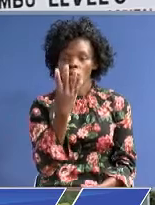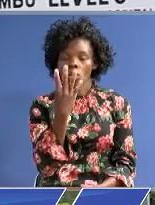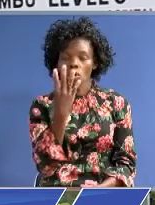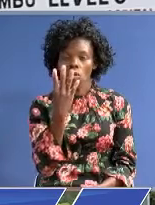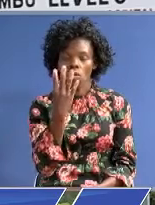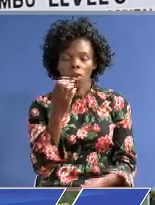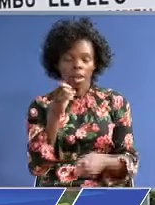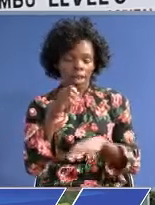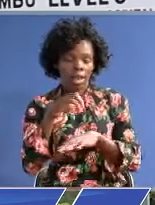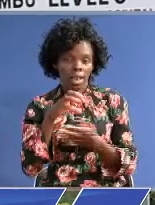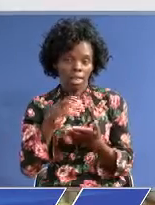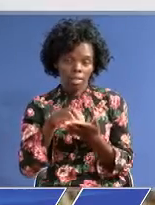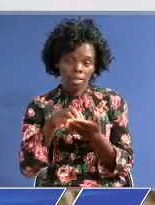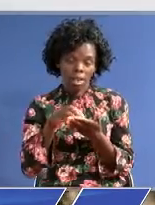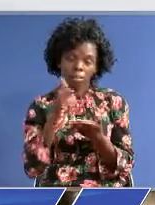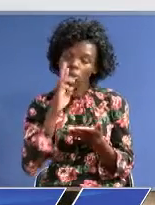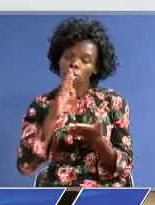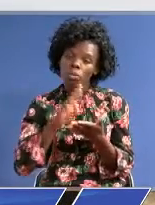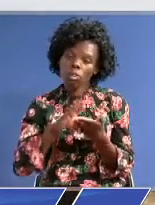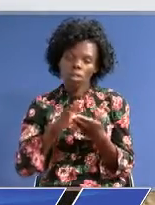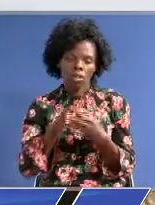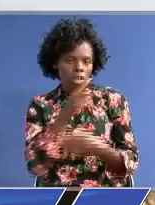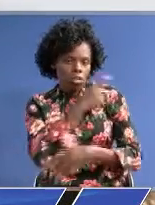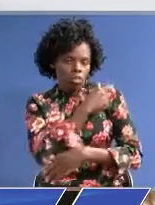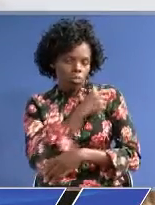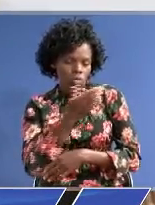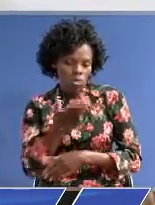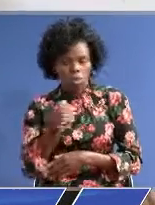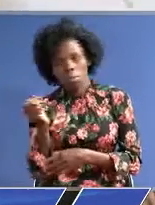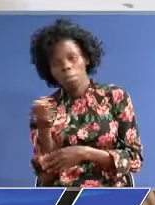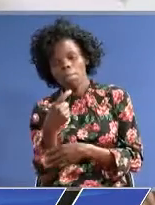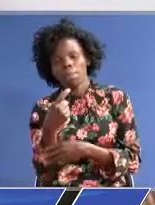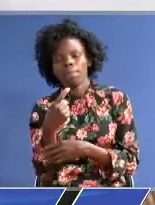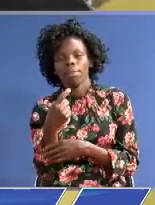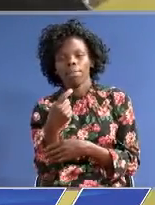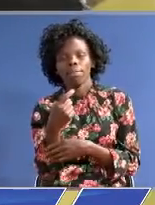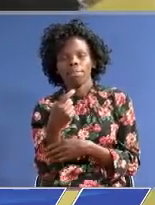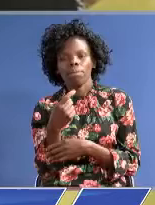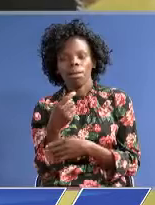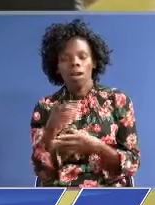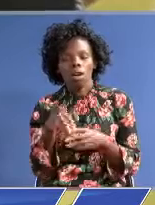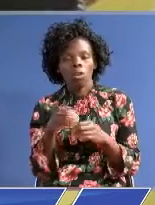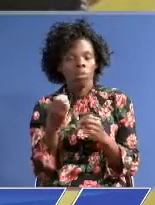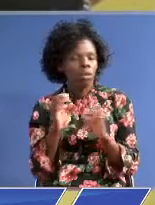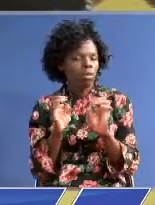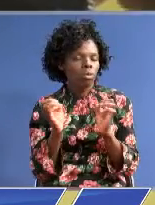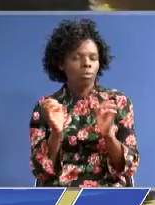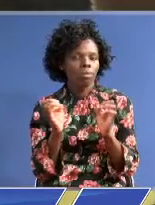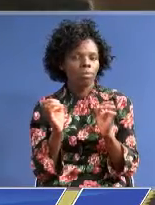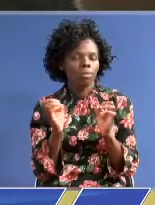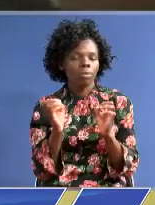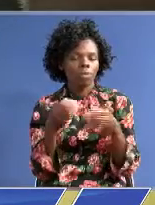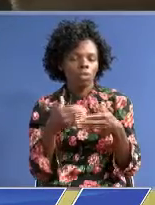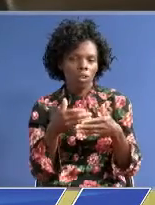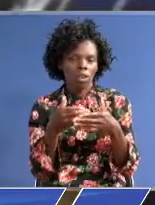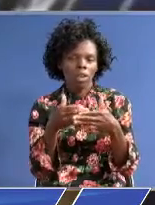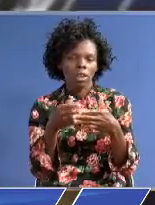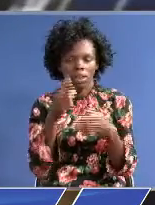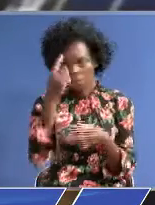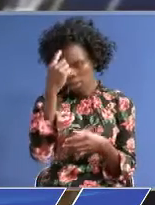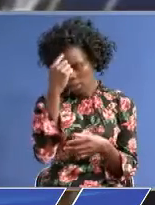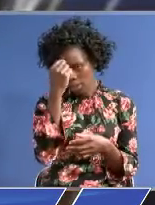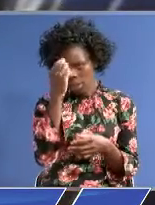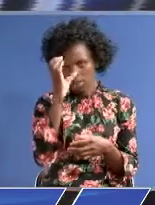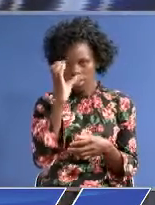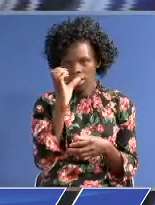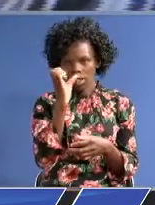deadly infection have been reported at the hospital this month. However, she said there is no outbreak. Following the rapid spread of the disease, the